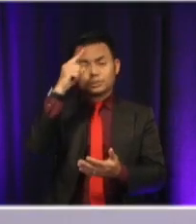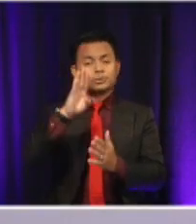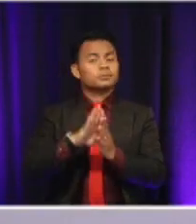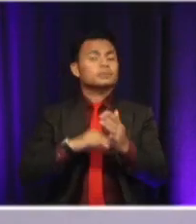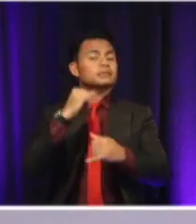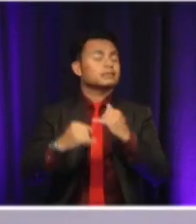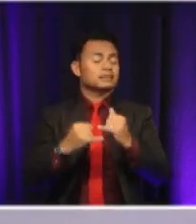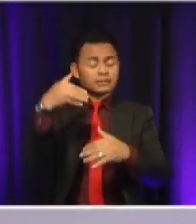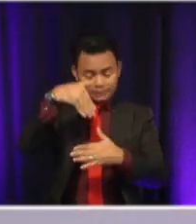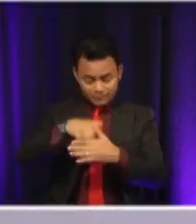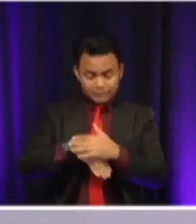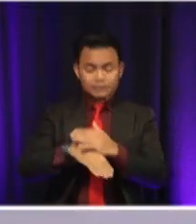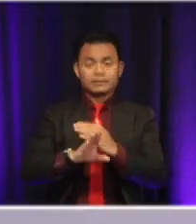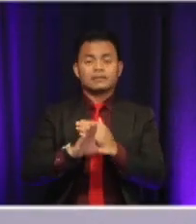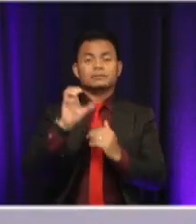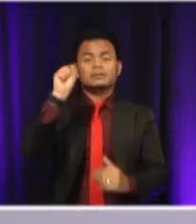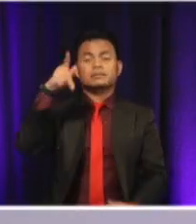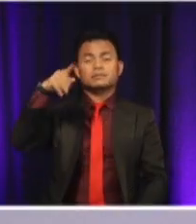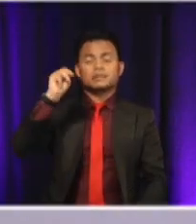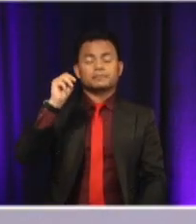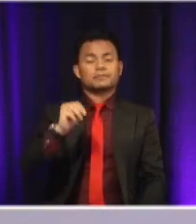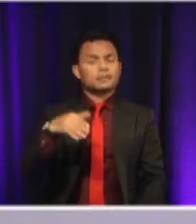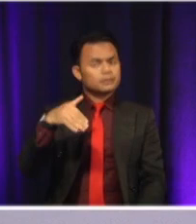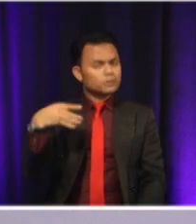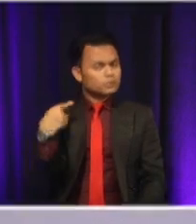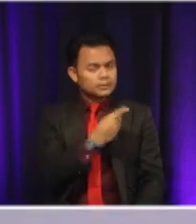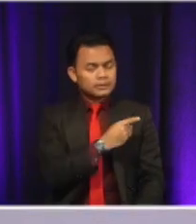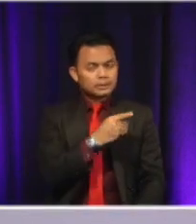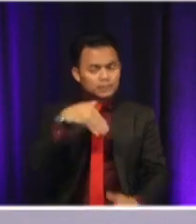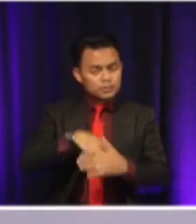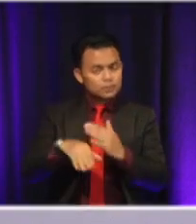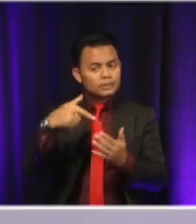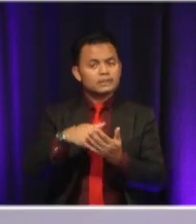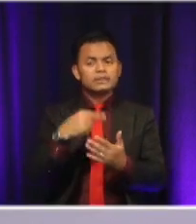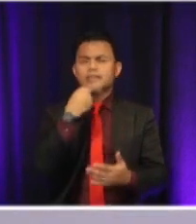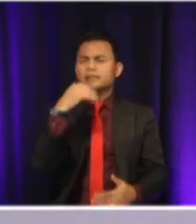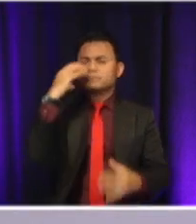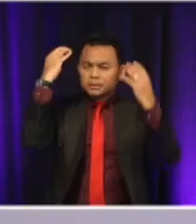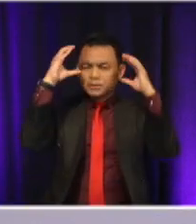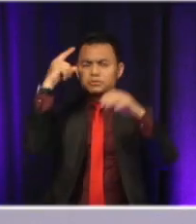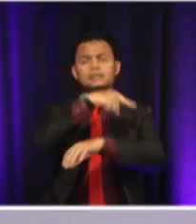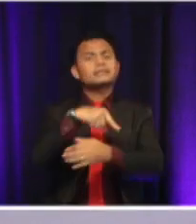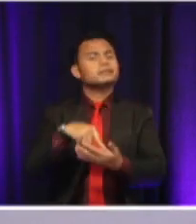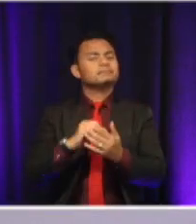this paper. So before we get ahead into the details, let's first take a look at who the teacher is for today.